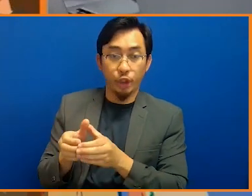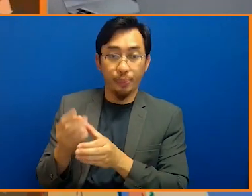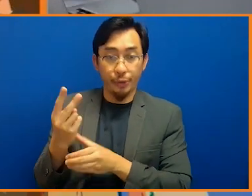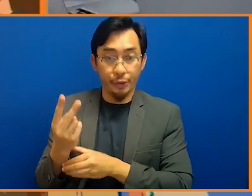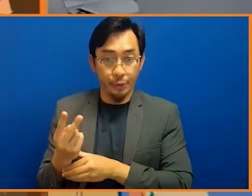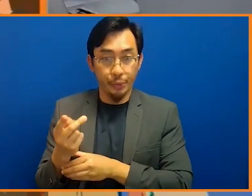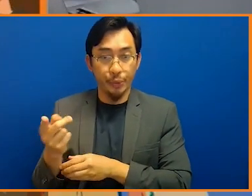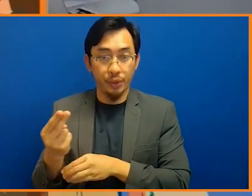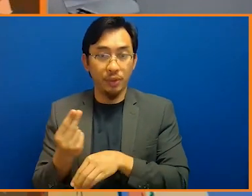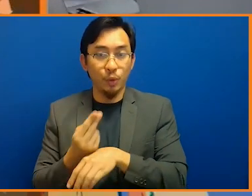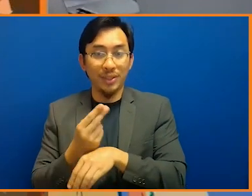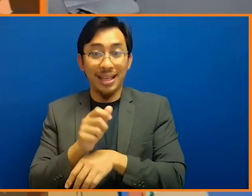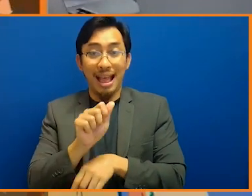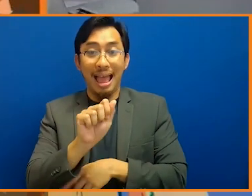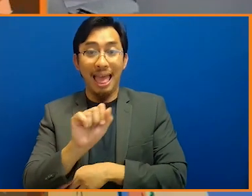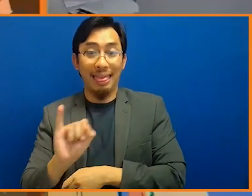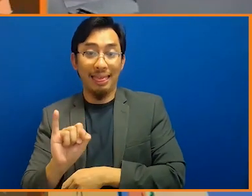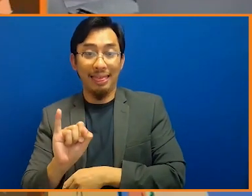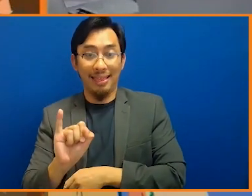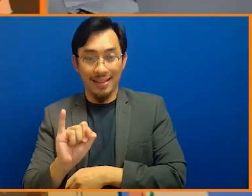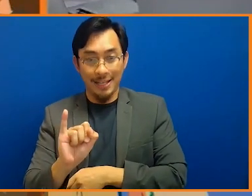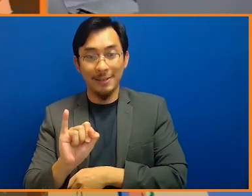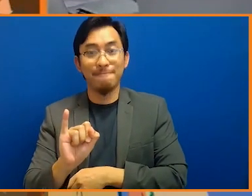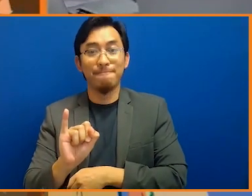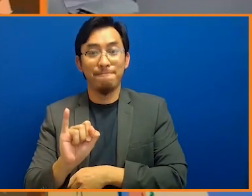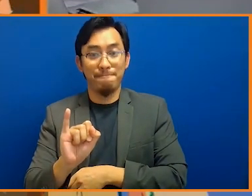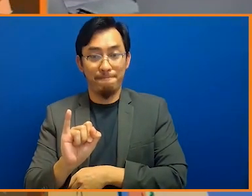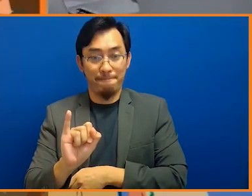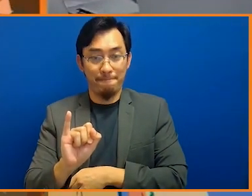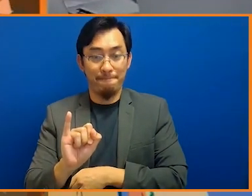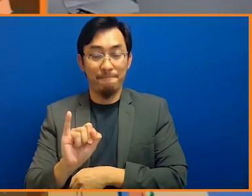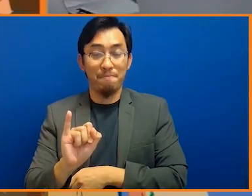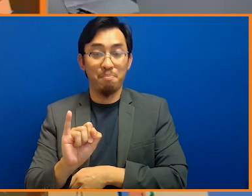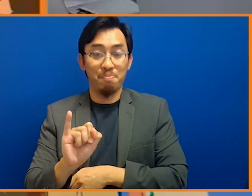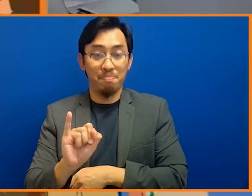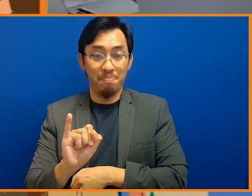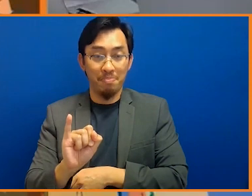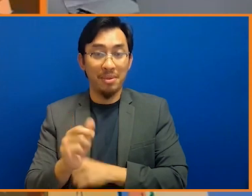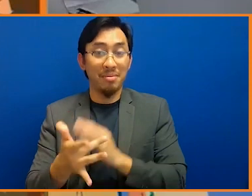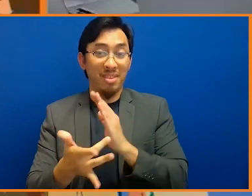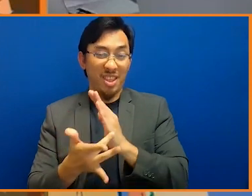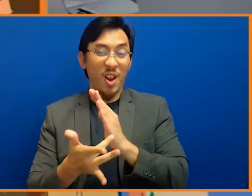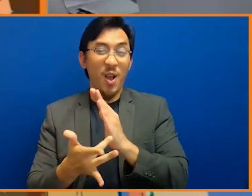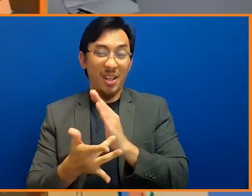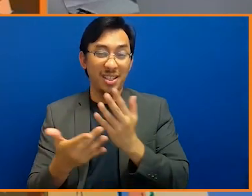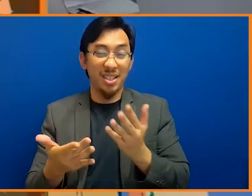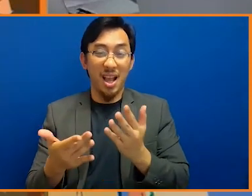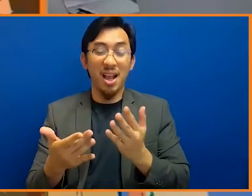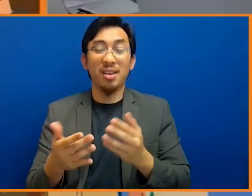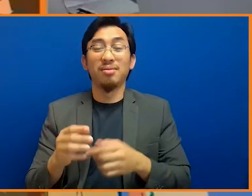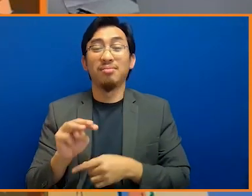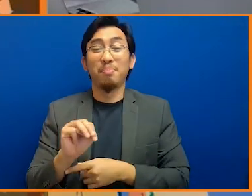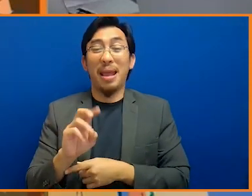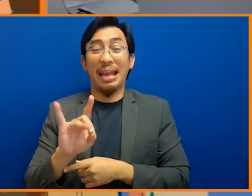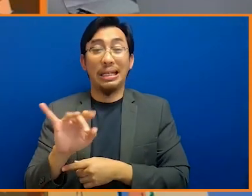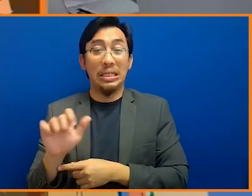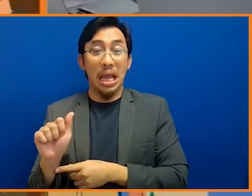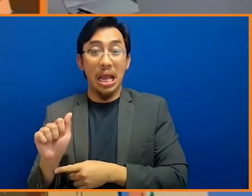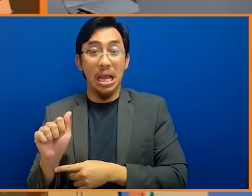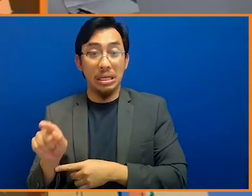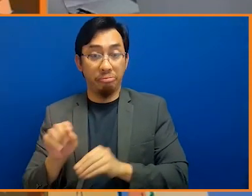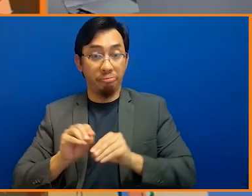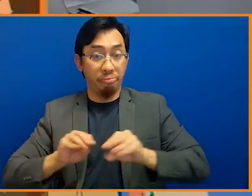Group 2 also highlight the use of AI or recent um, technology in social